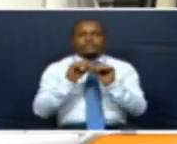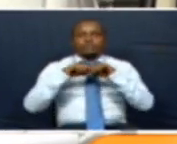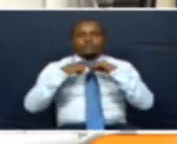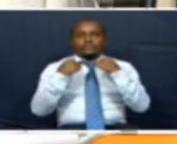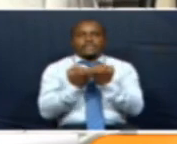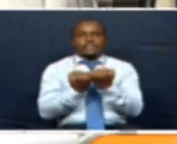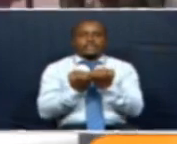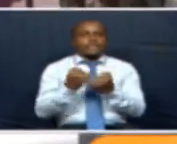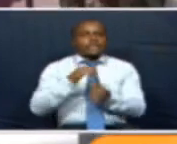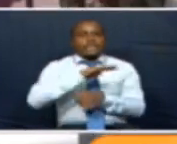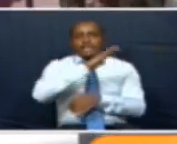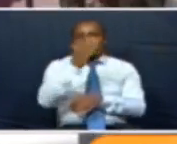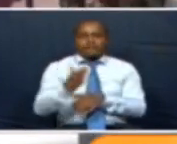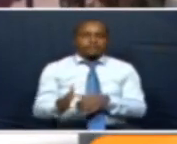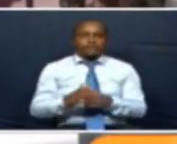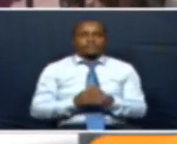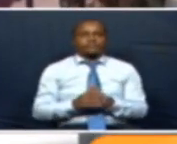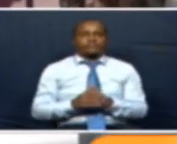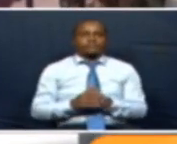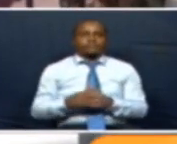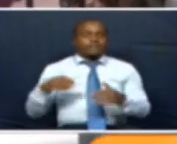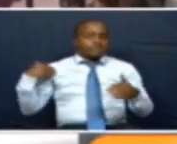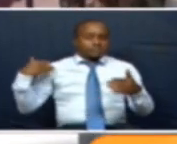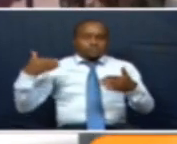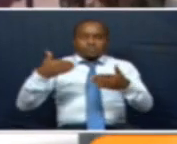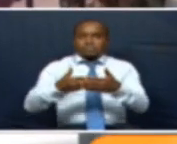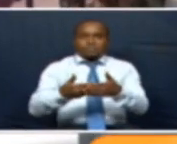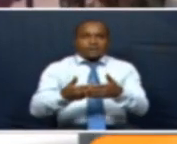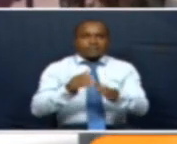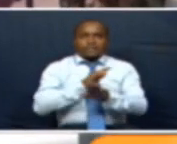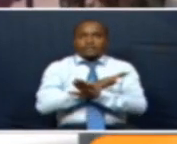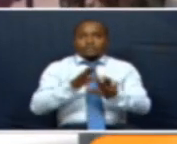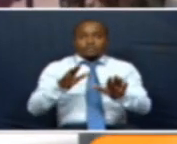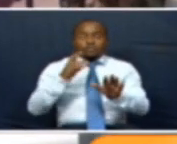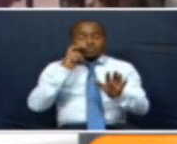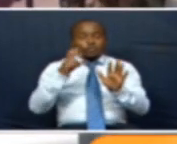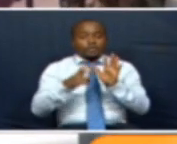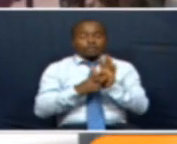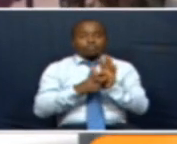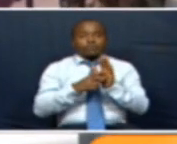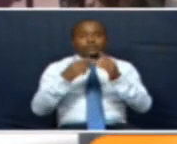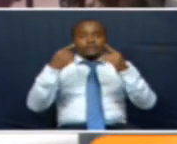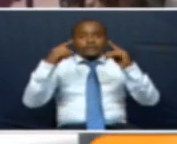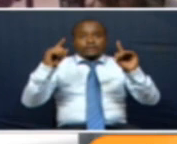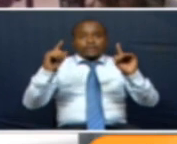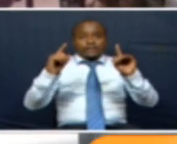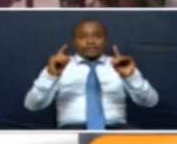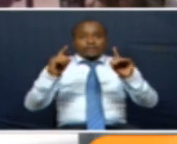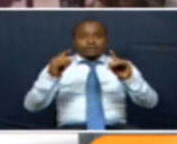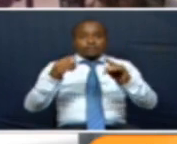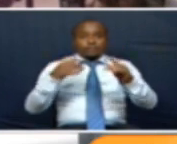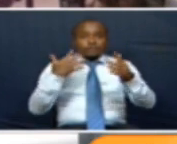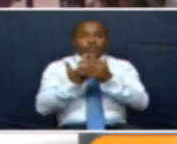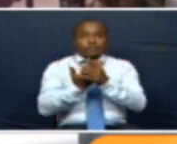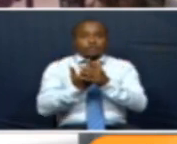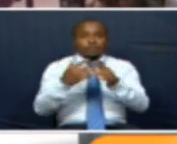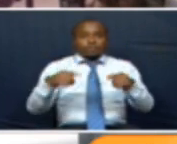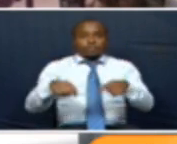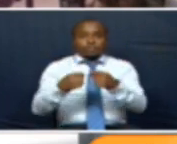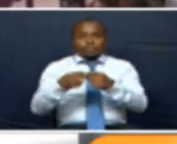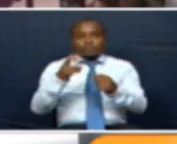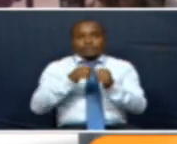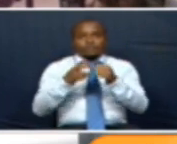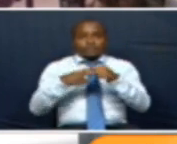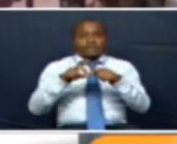Never, ever. So far, there is no notable successful prosecution from the chaos of 2017, but a political solution